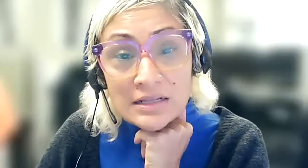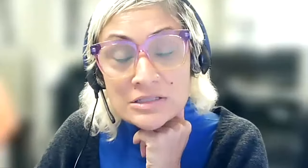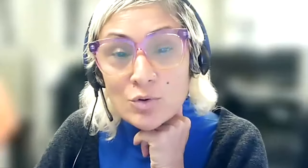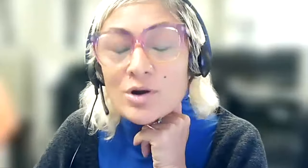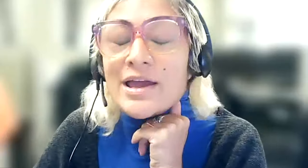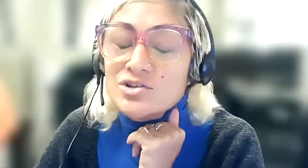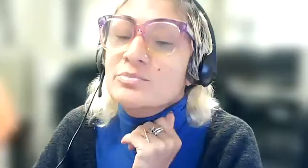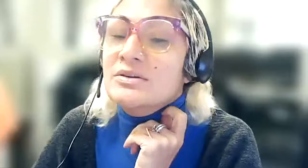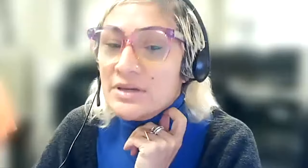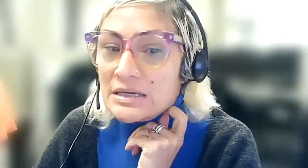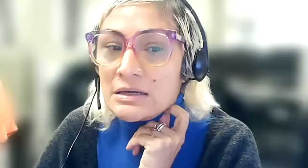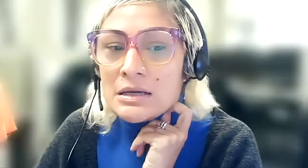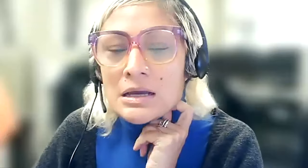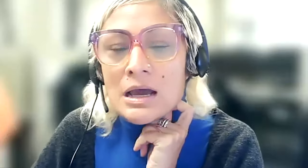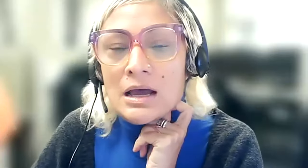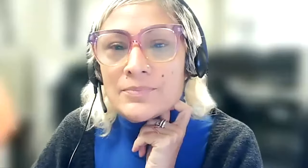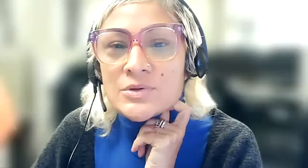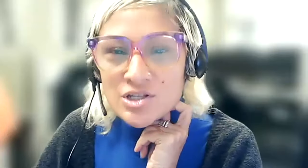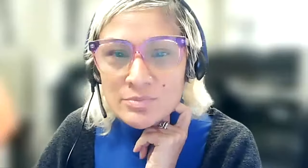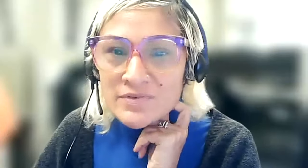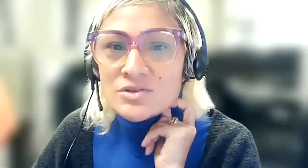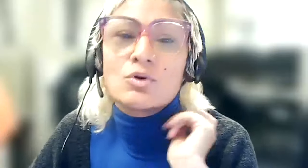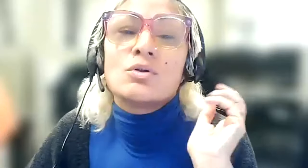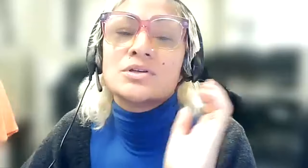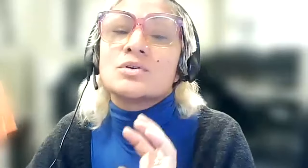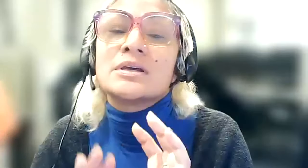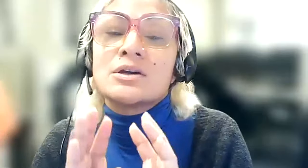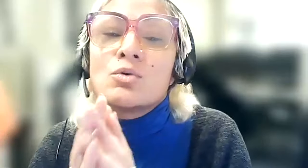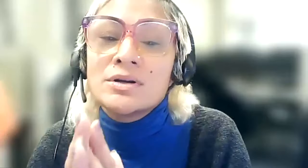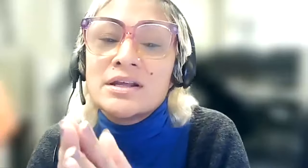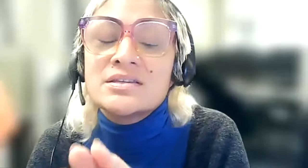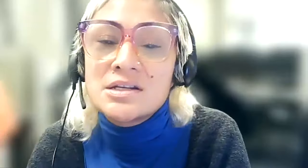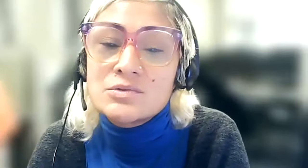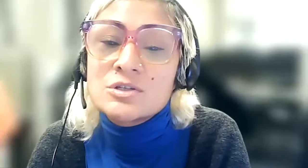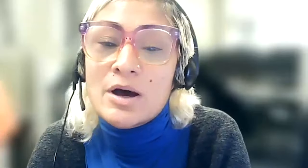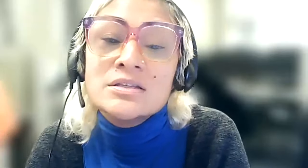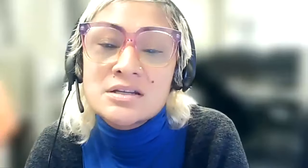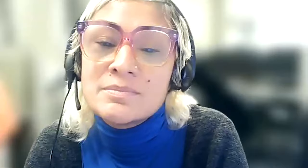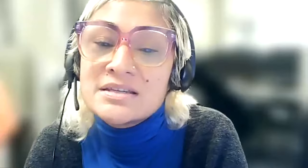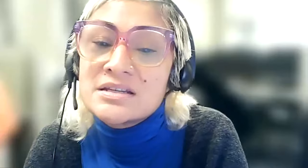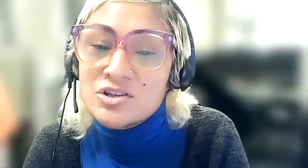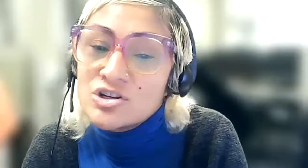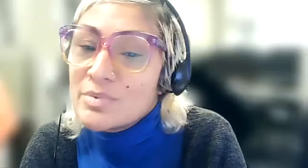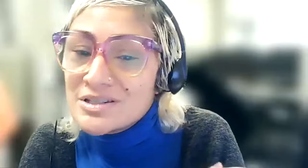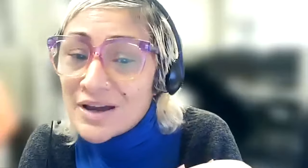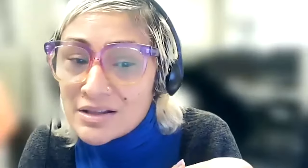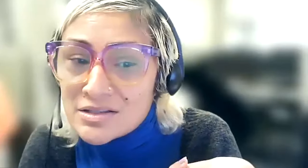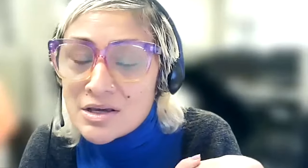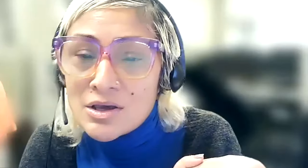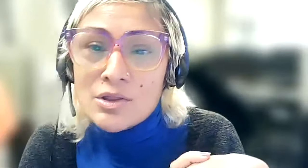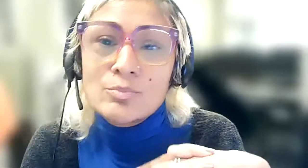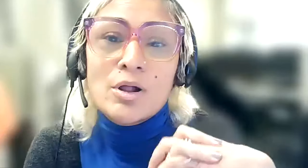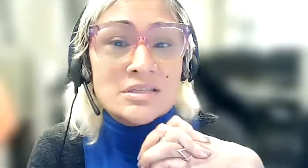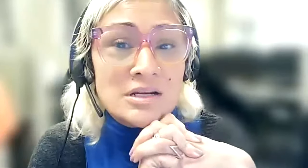Gender-Based Violence, or NGBV. So NGBV's role is really coordinating the city's response to domestic and gender-based